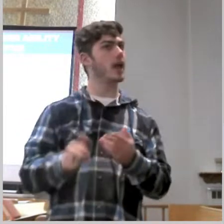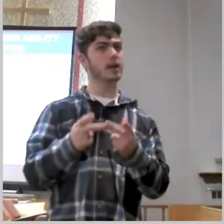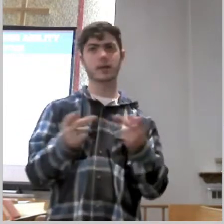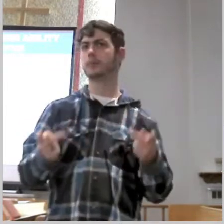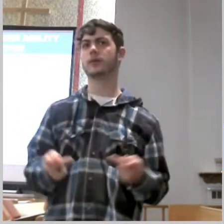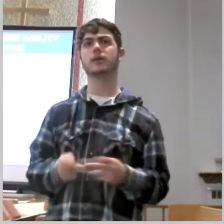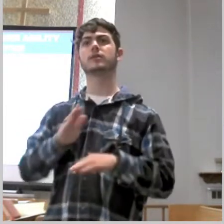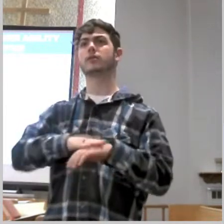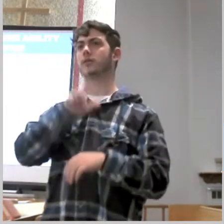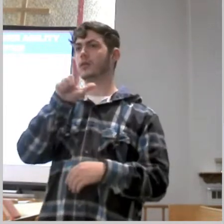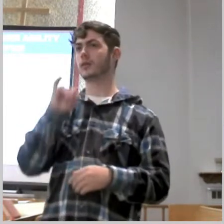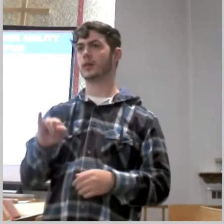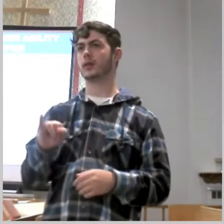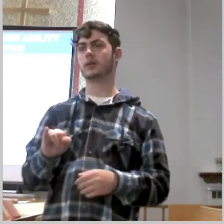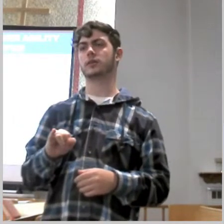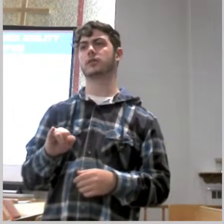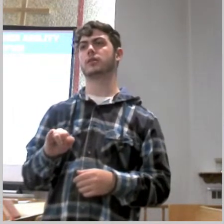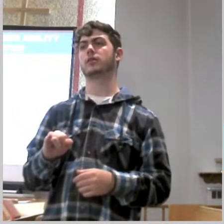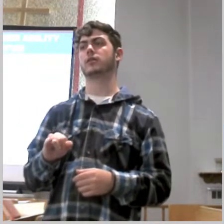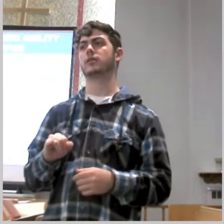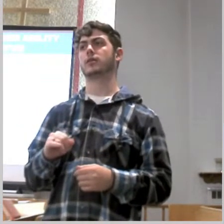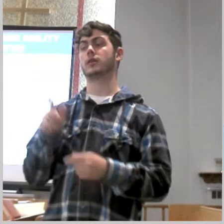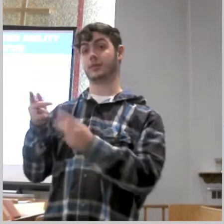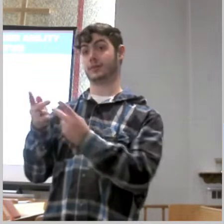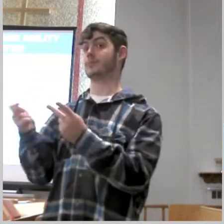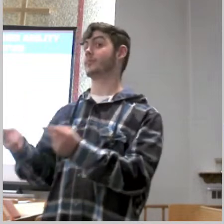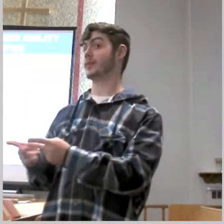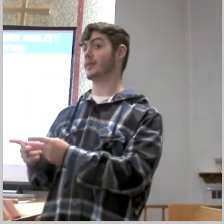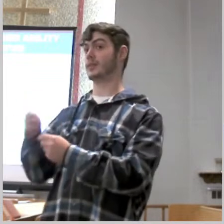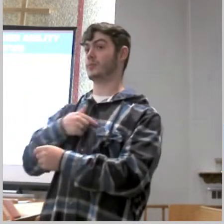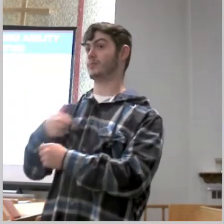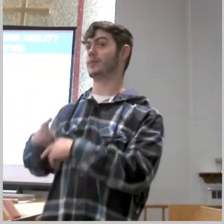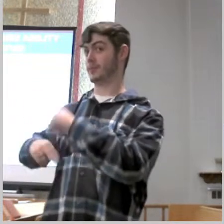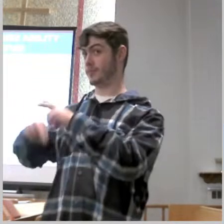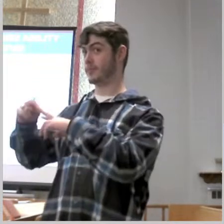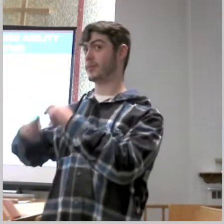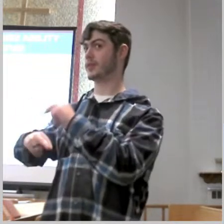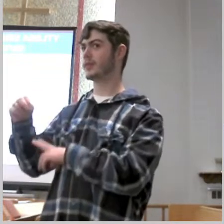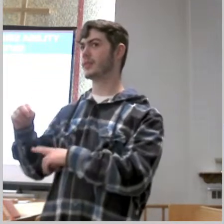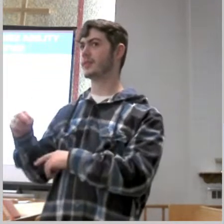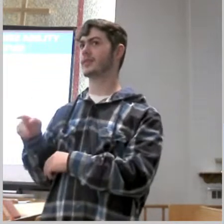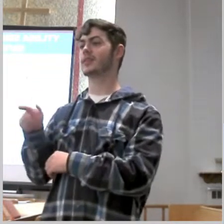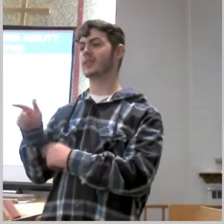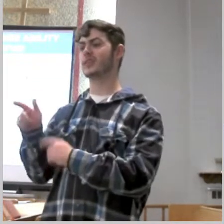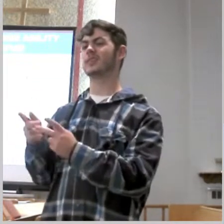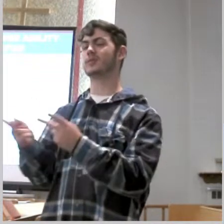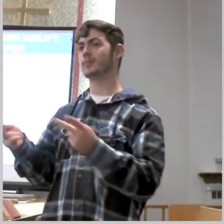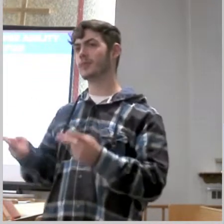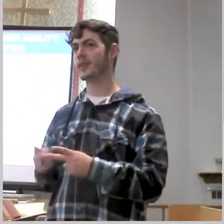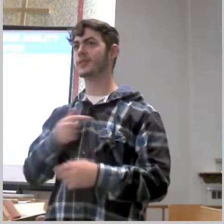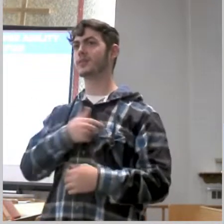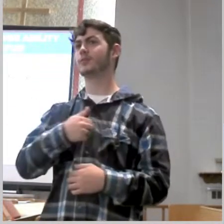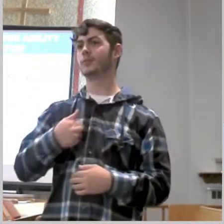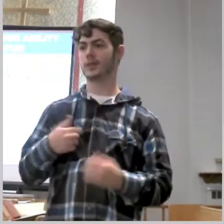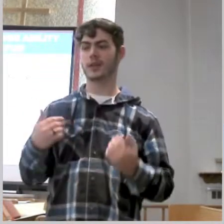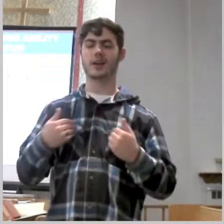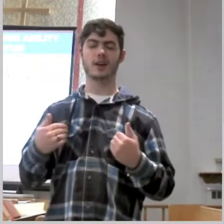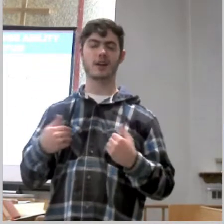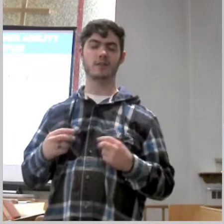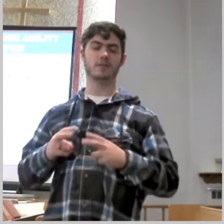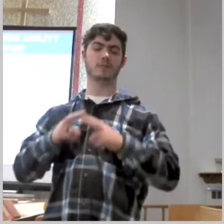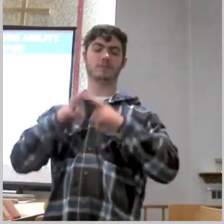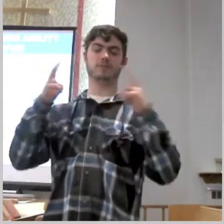we're thinking of moving, the place where we're building, it's collectively that we're going to have that